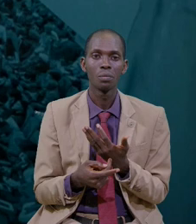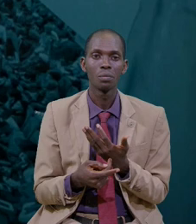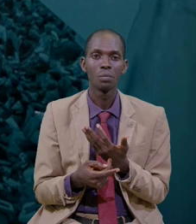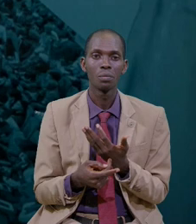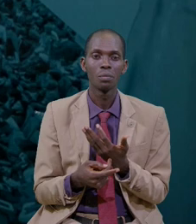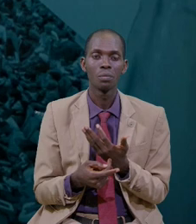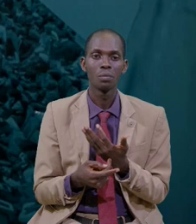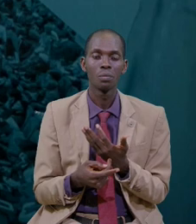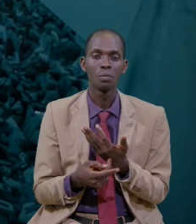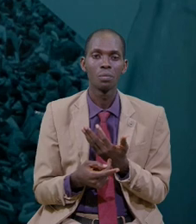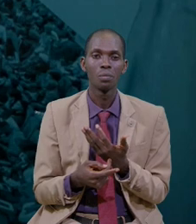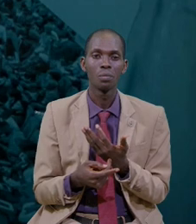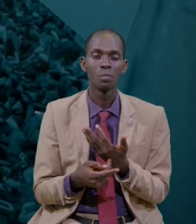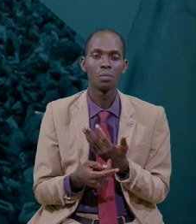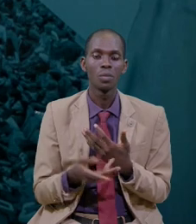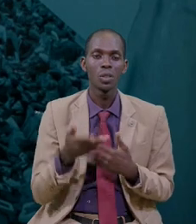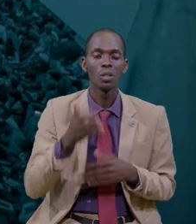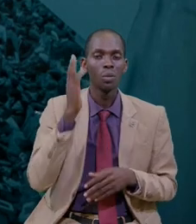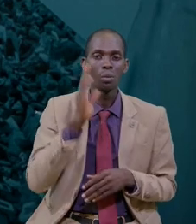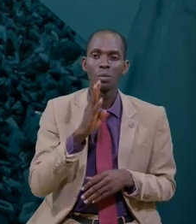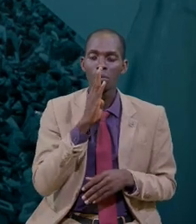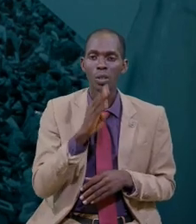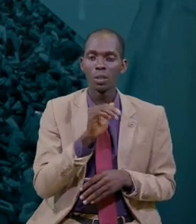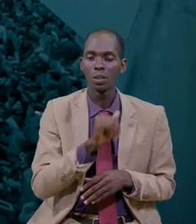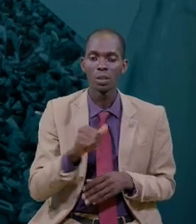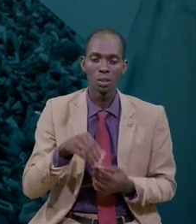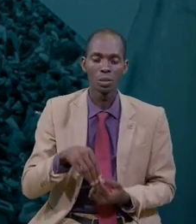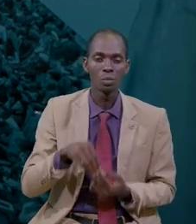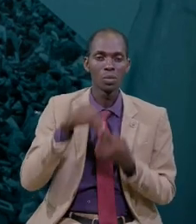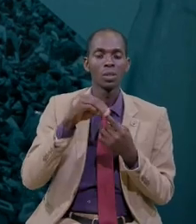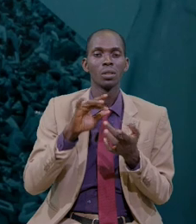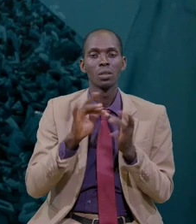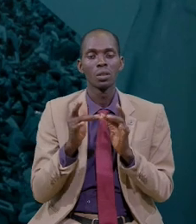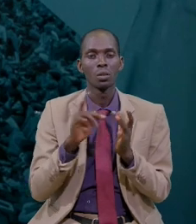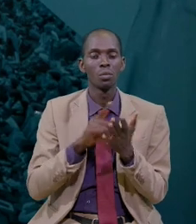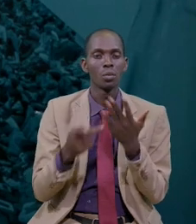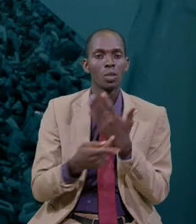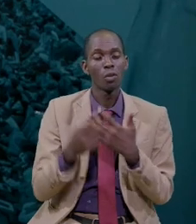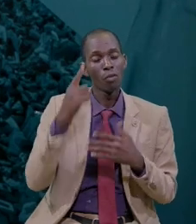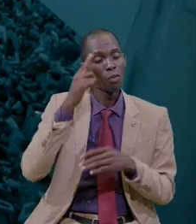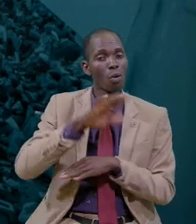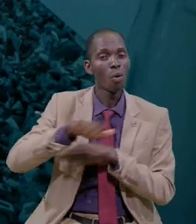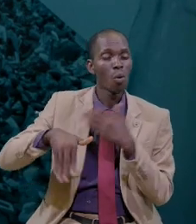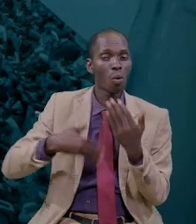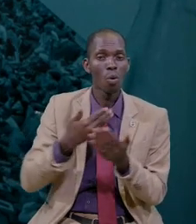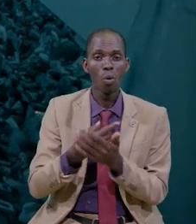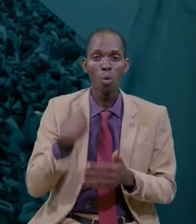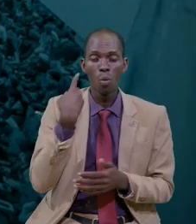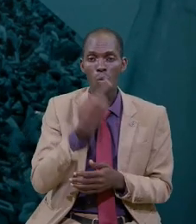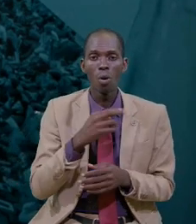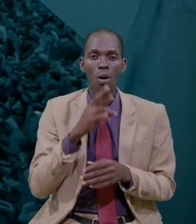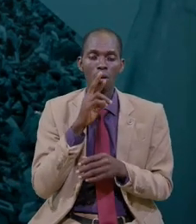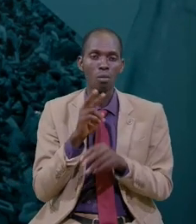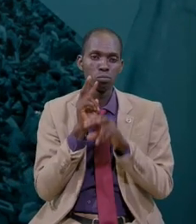There will be a special online banquet for all those watching online